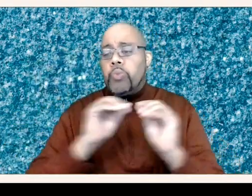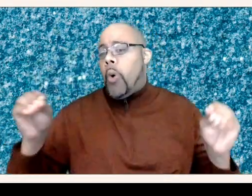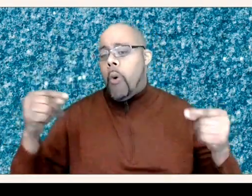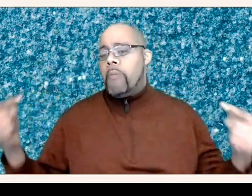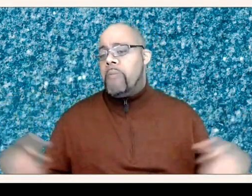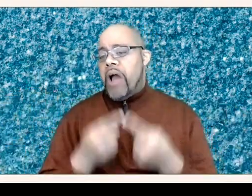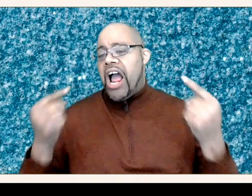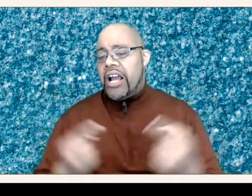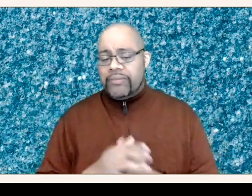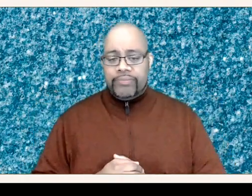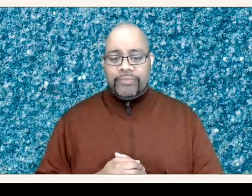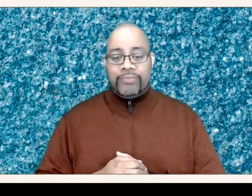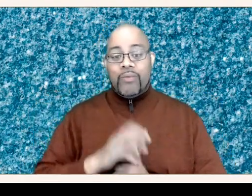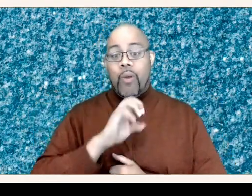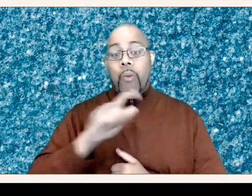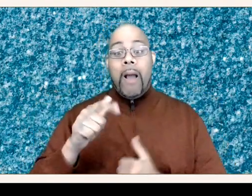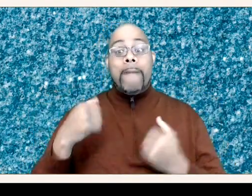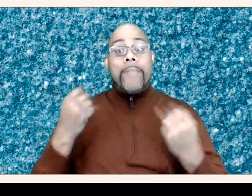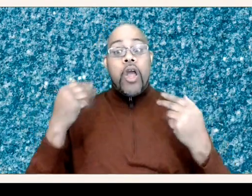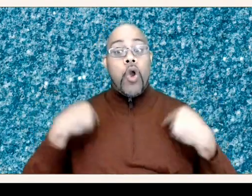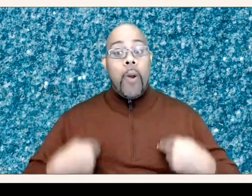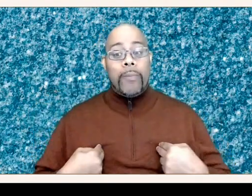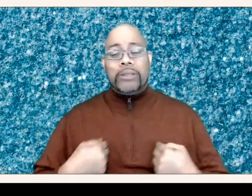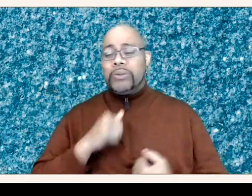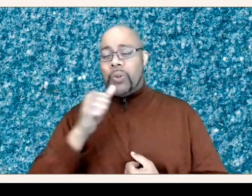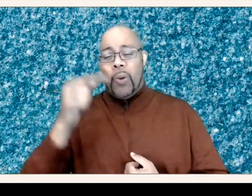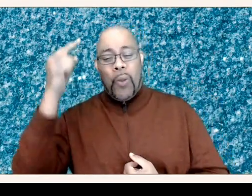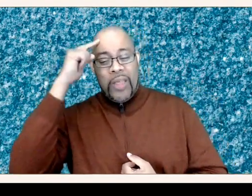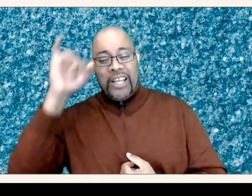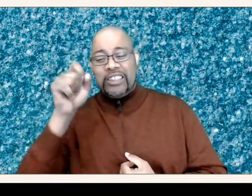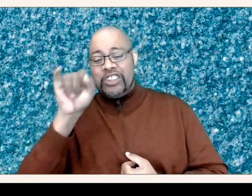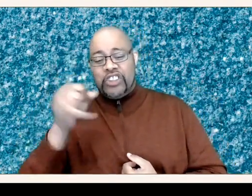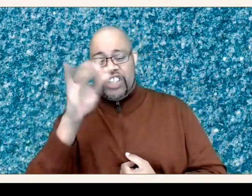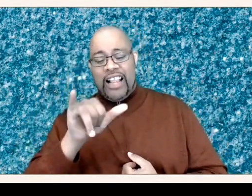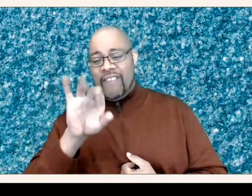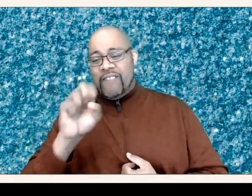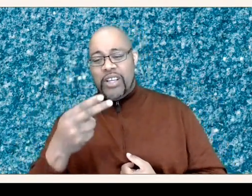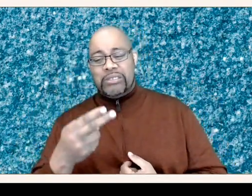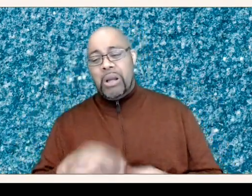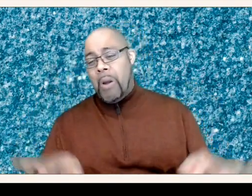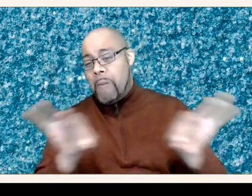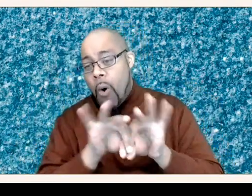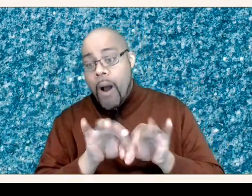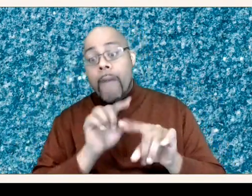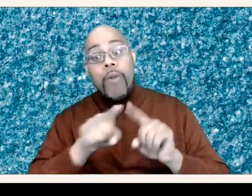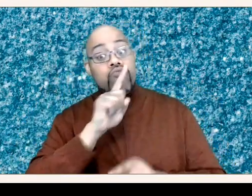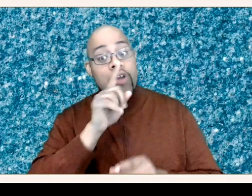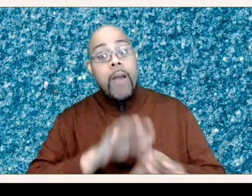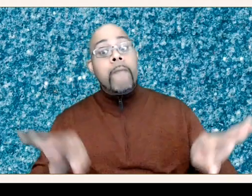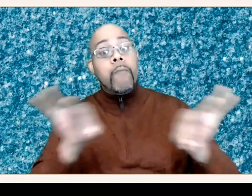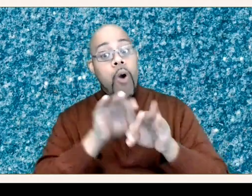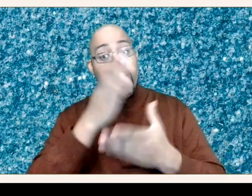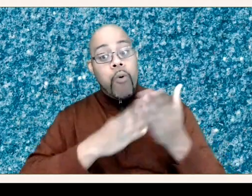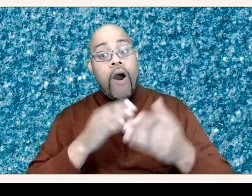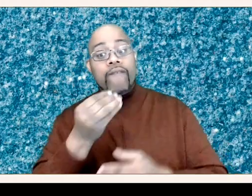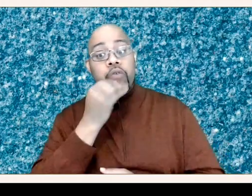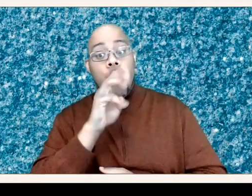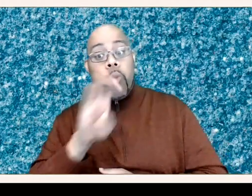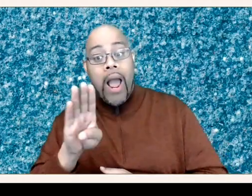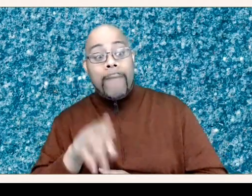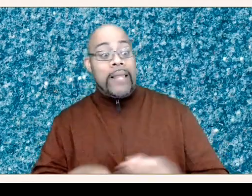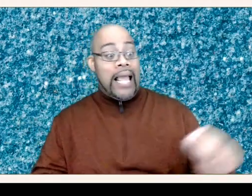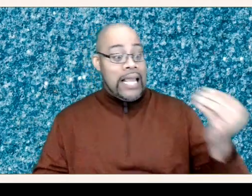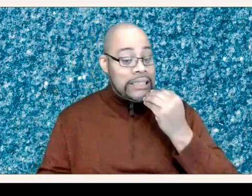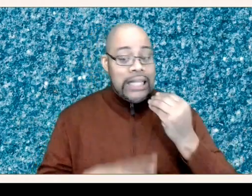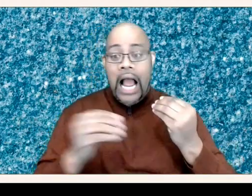pain. While a lot of humans don't give jellyfish a second thought, they are an important part of the food web. They eat